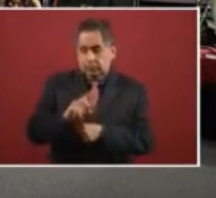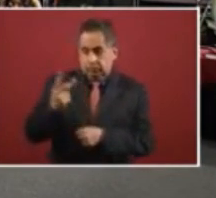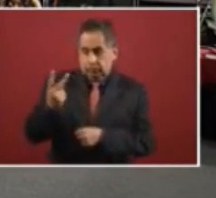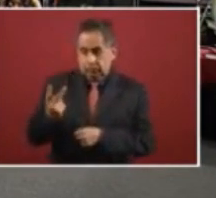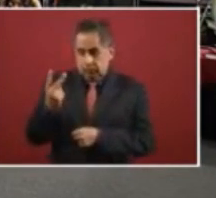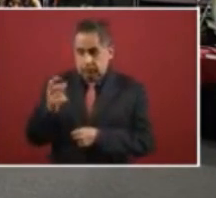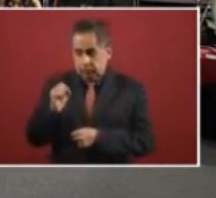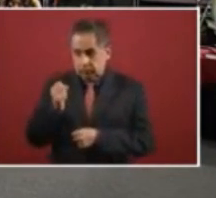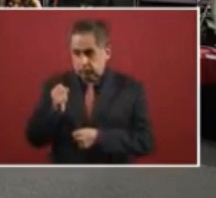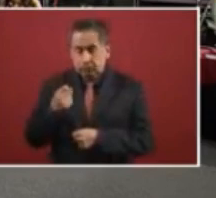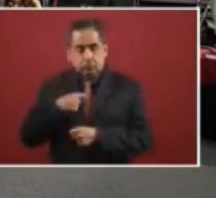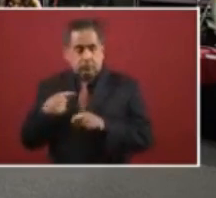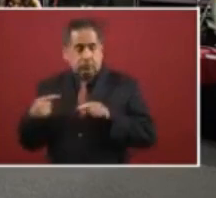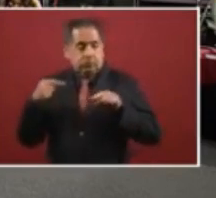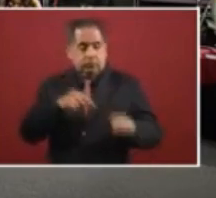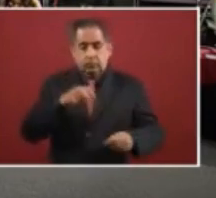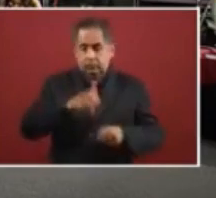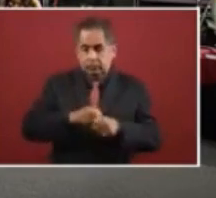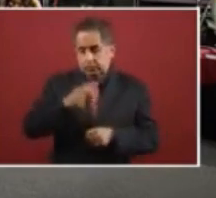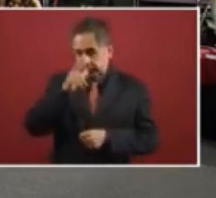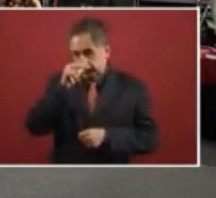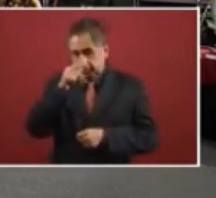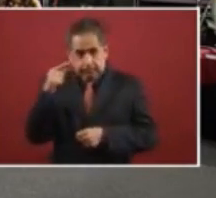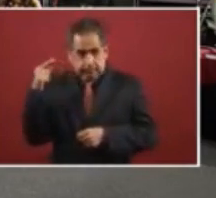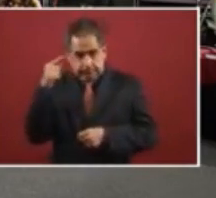If we wait for